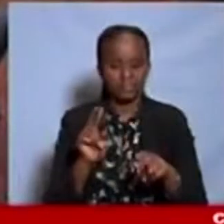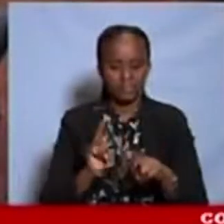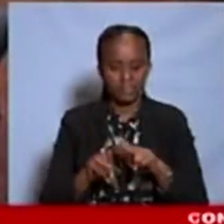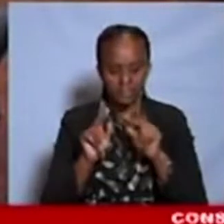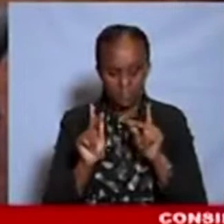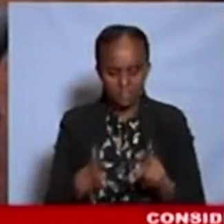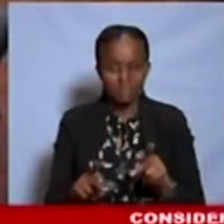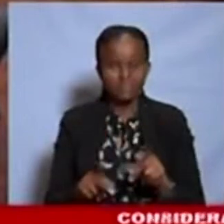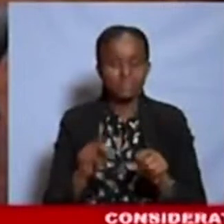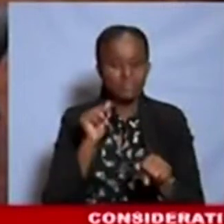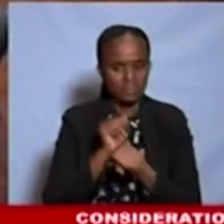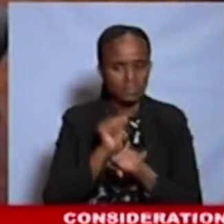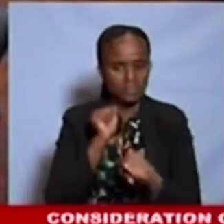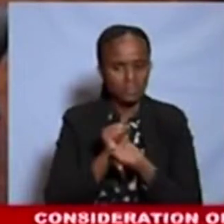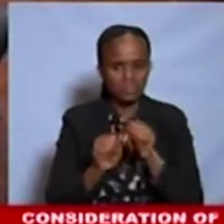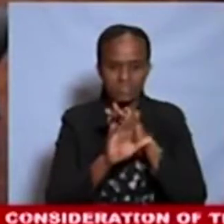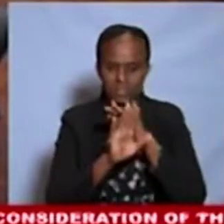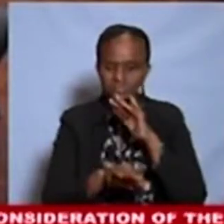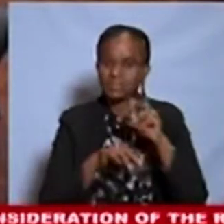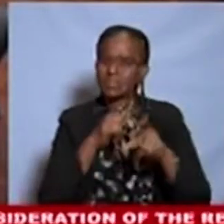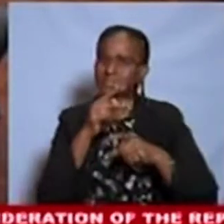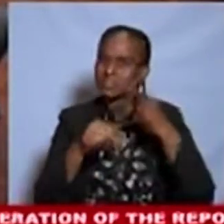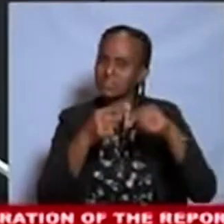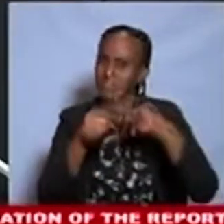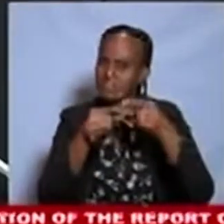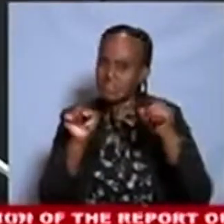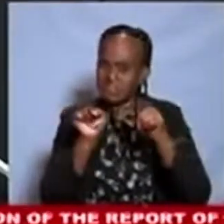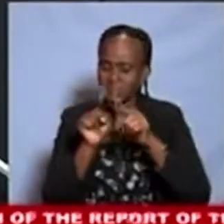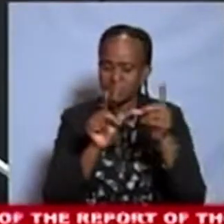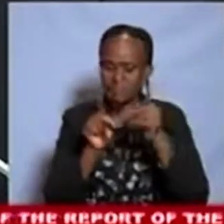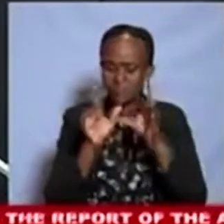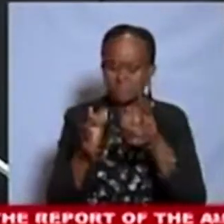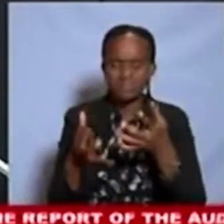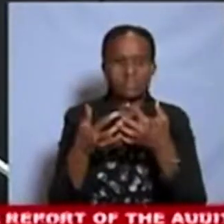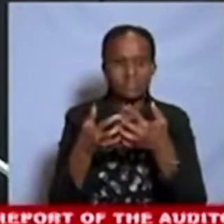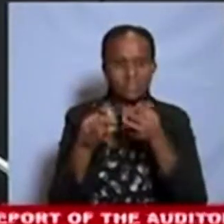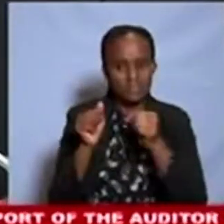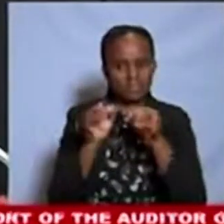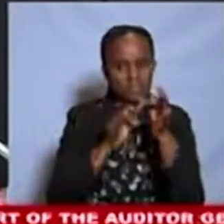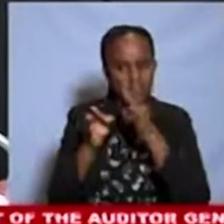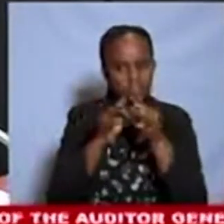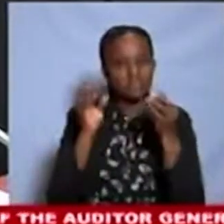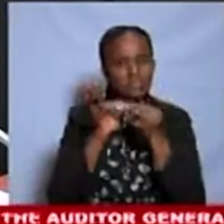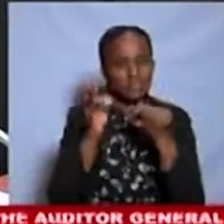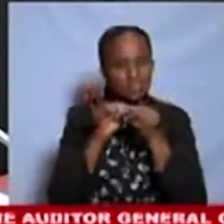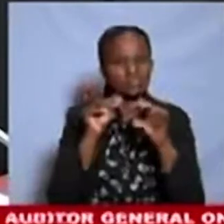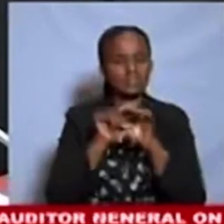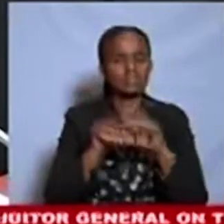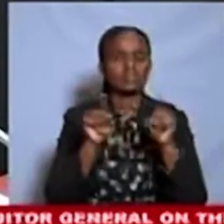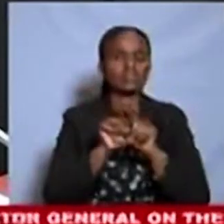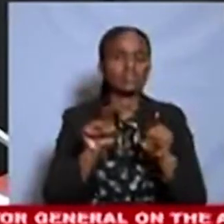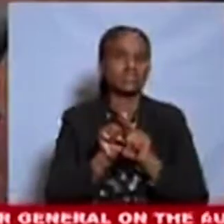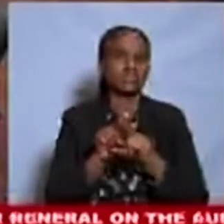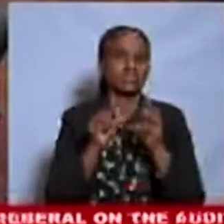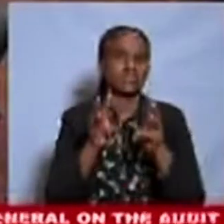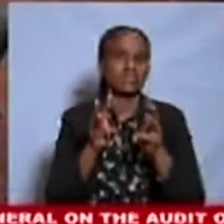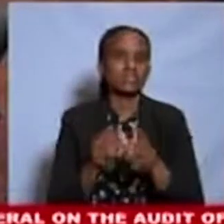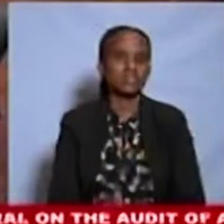Works were actually undergoing. I think Director Engineering can shed more light on the same.